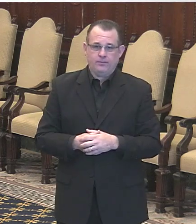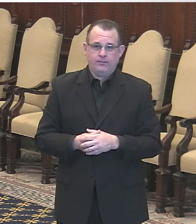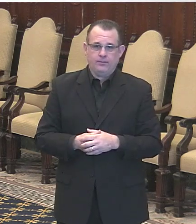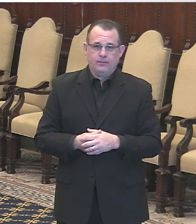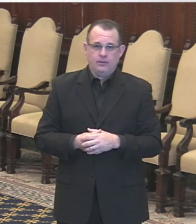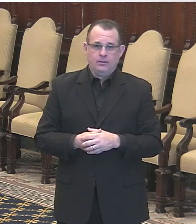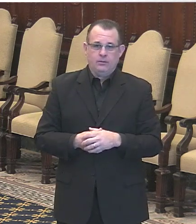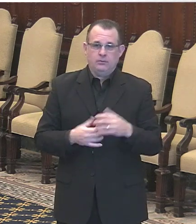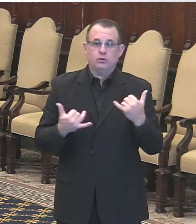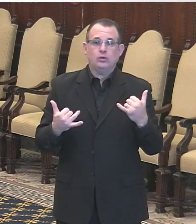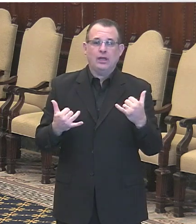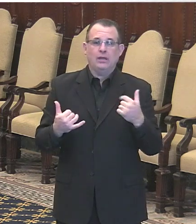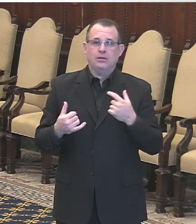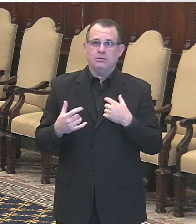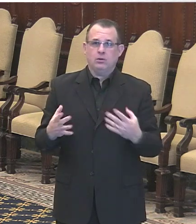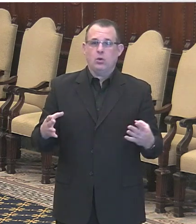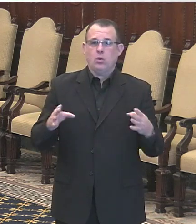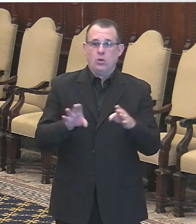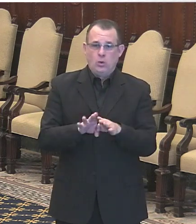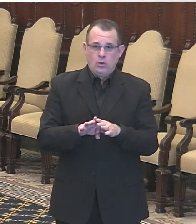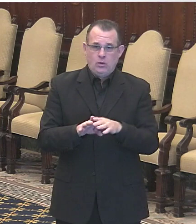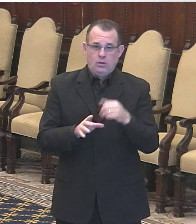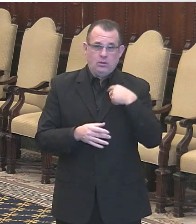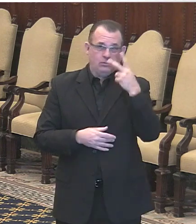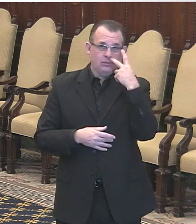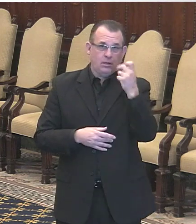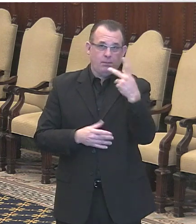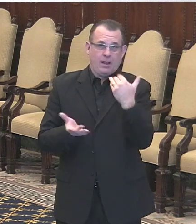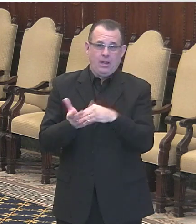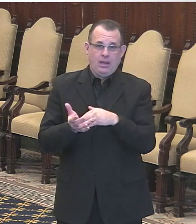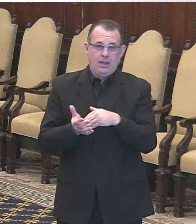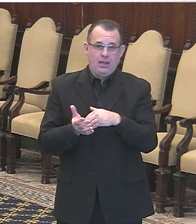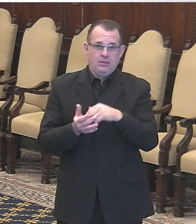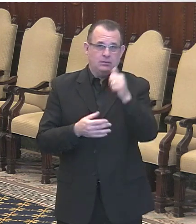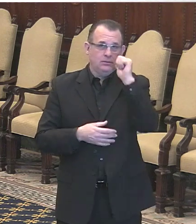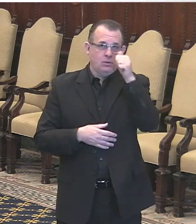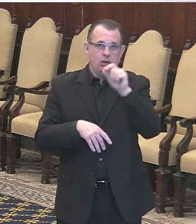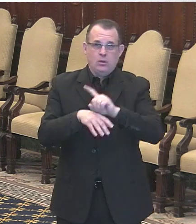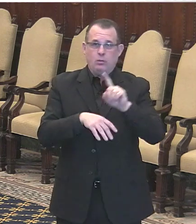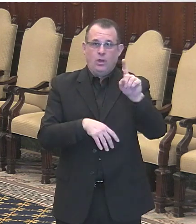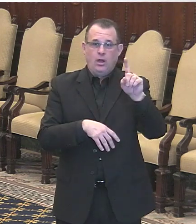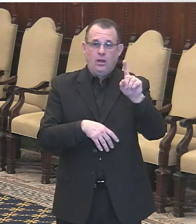will conclude today's briefing and we will see you all back here at 1 tomorrow. Thank you.